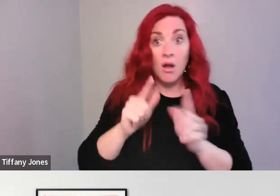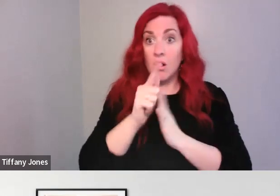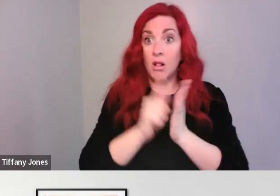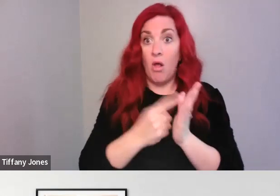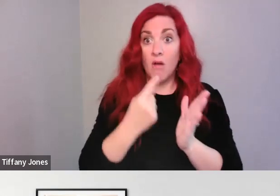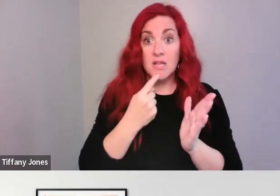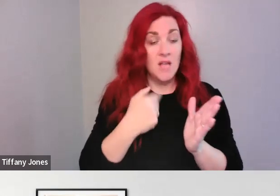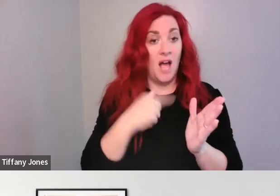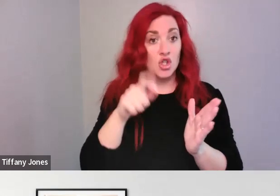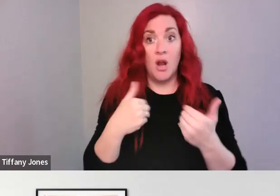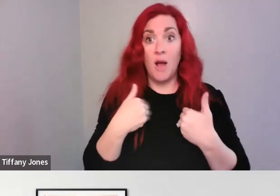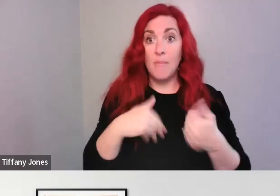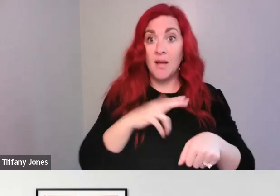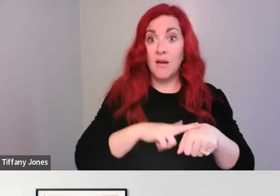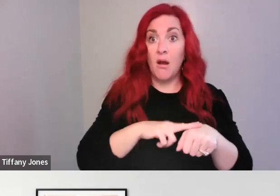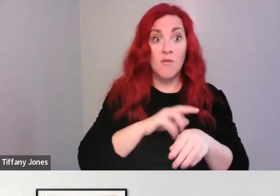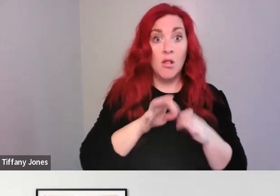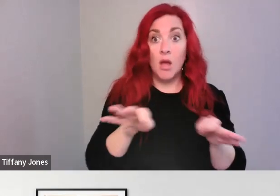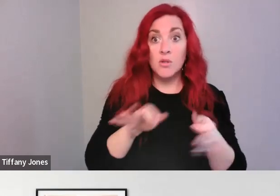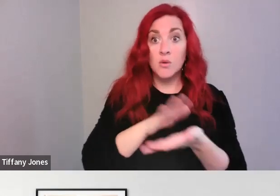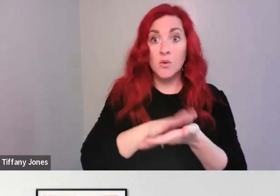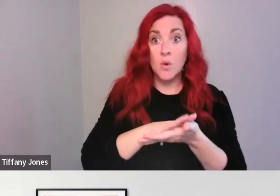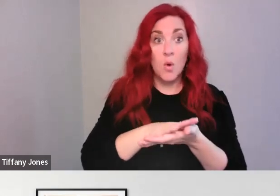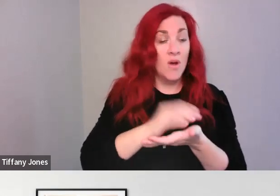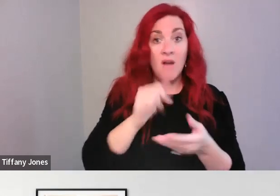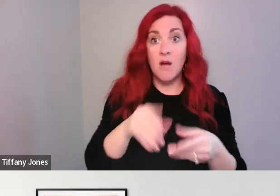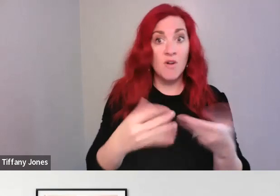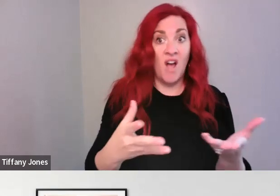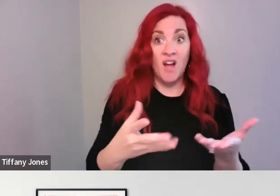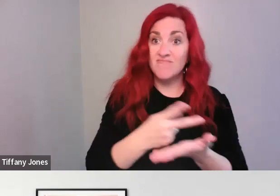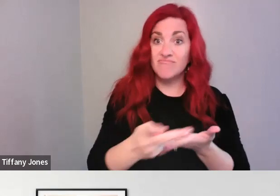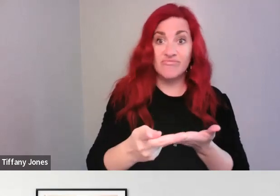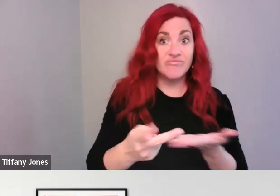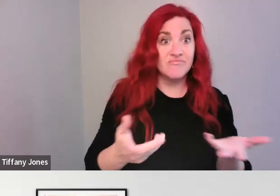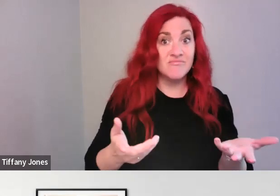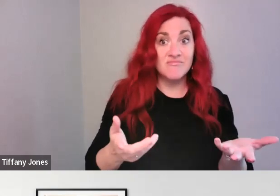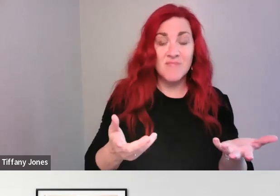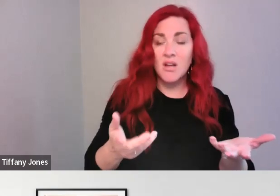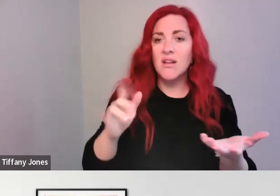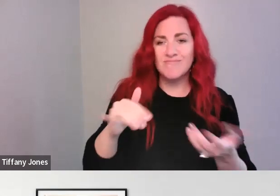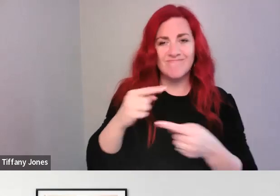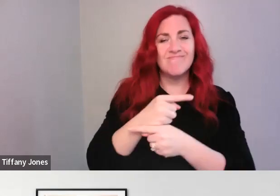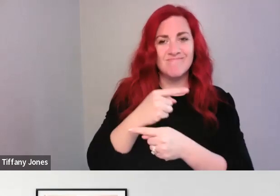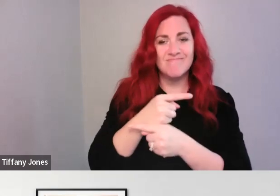get this in my native language and the school is failing to provide it, that's something that is appropriate for